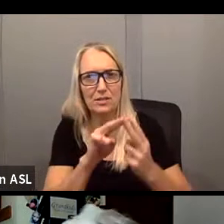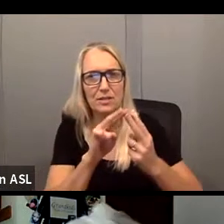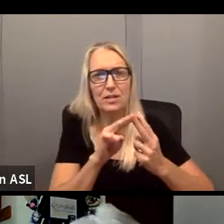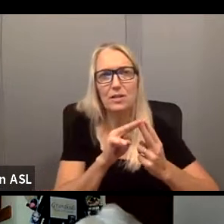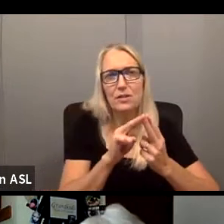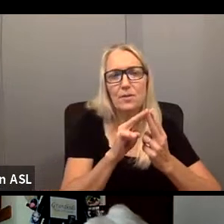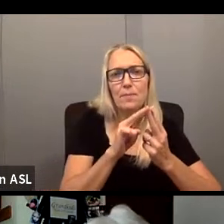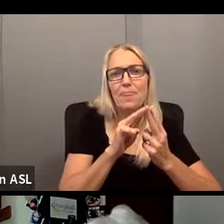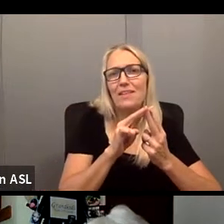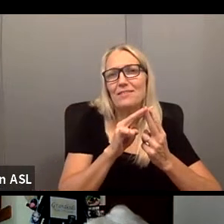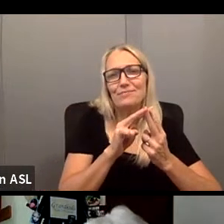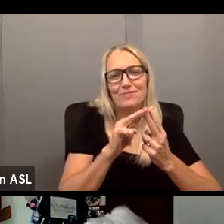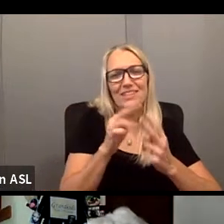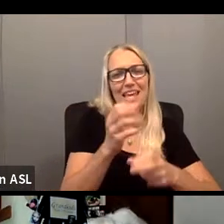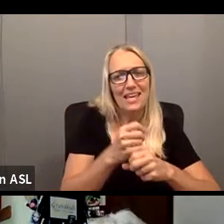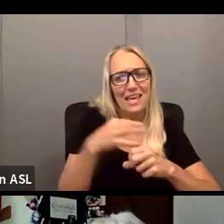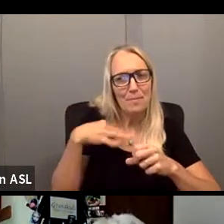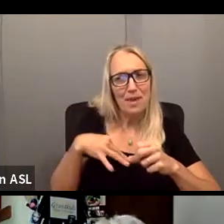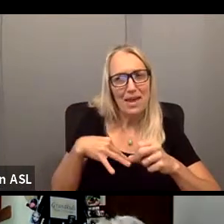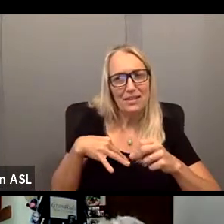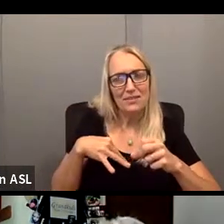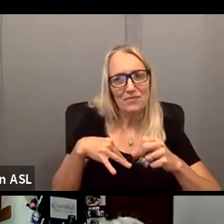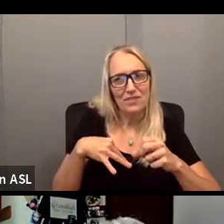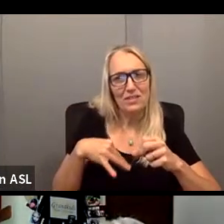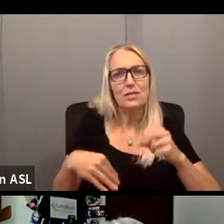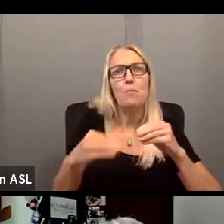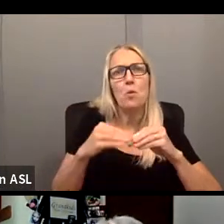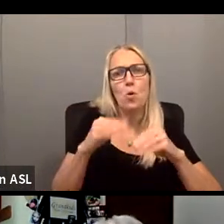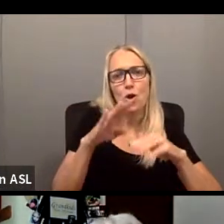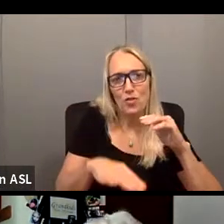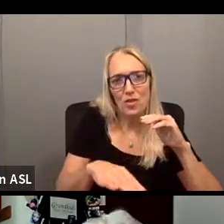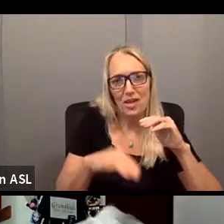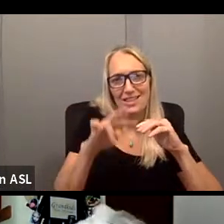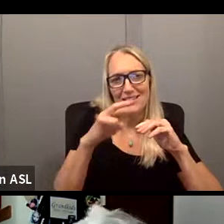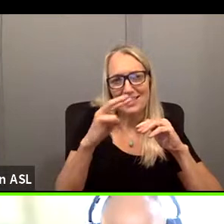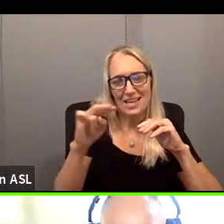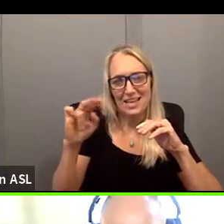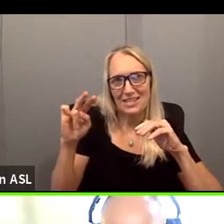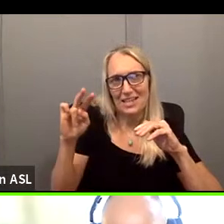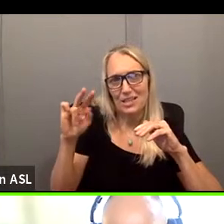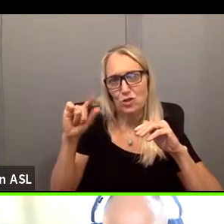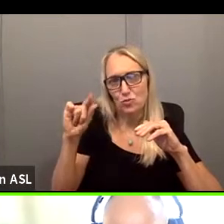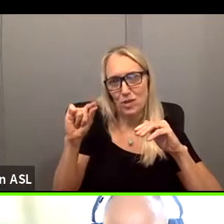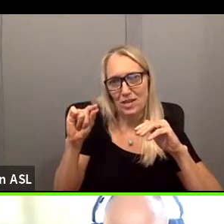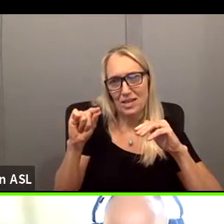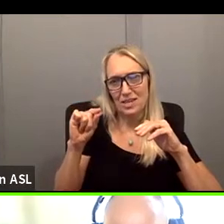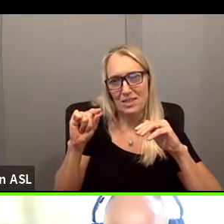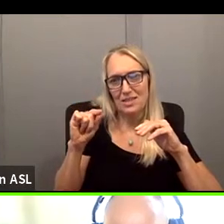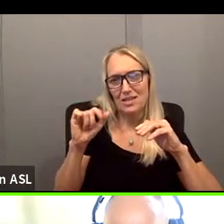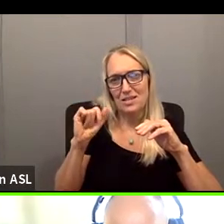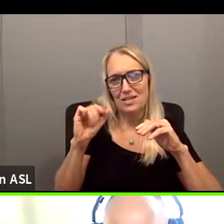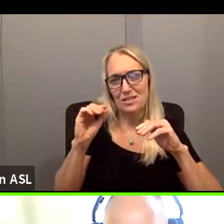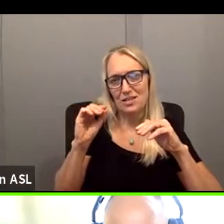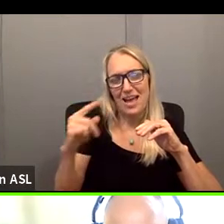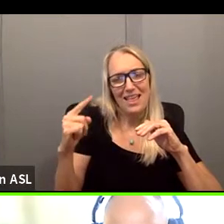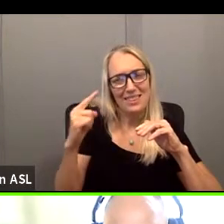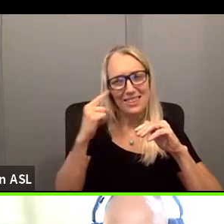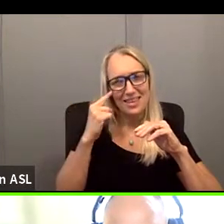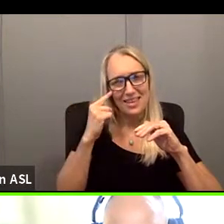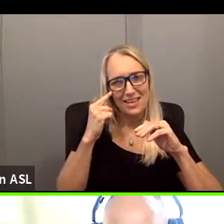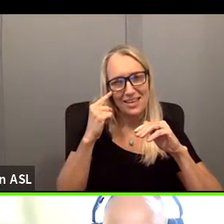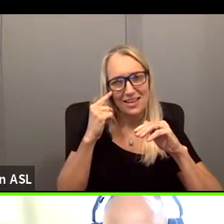get the benefit of that more so than the 2nd and the 20th. And I think it would